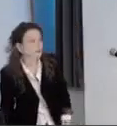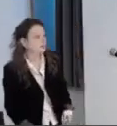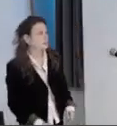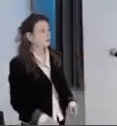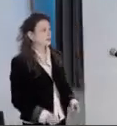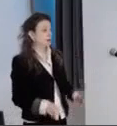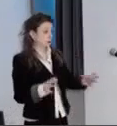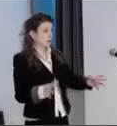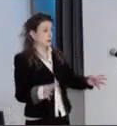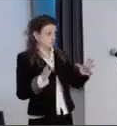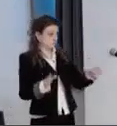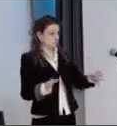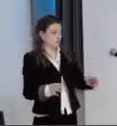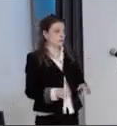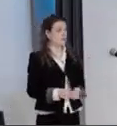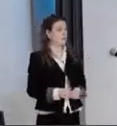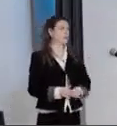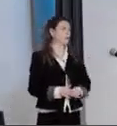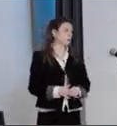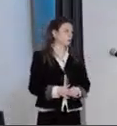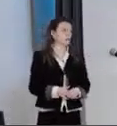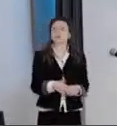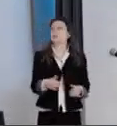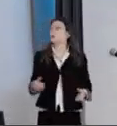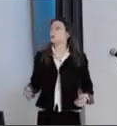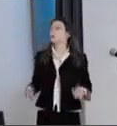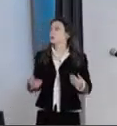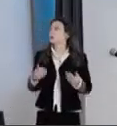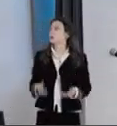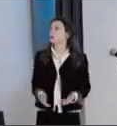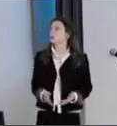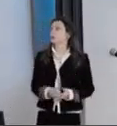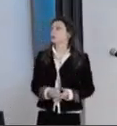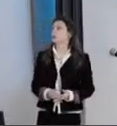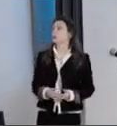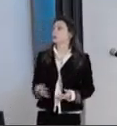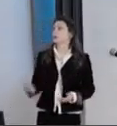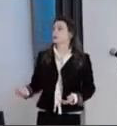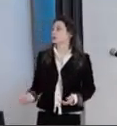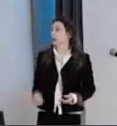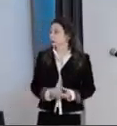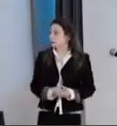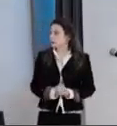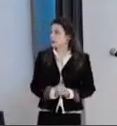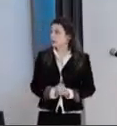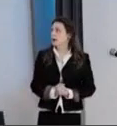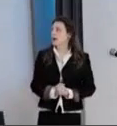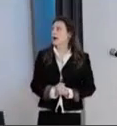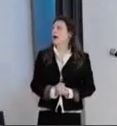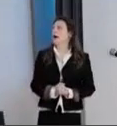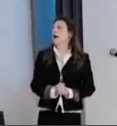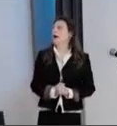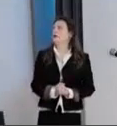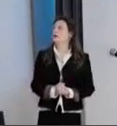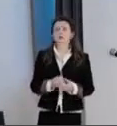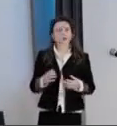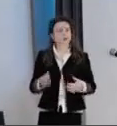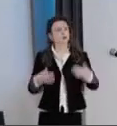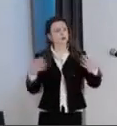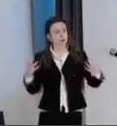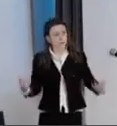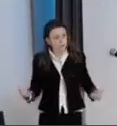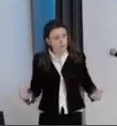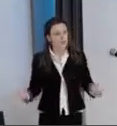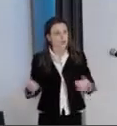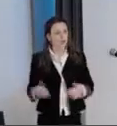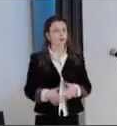And his main case for this is clouds. So he says, we routinely appreciate the beauty of clouds, and in order to